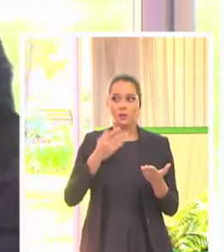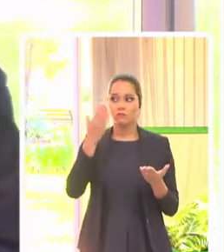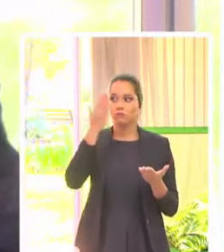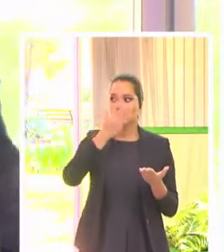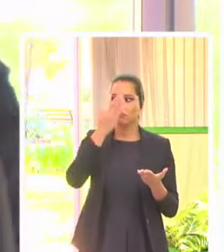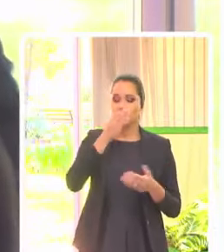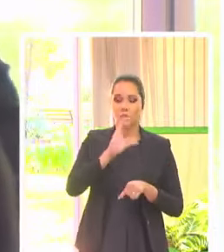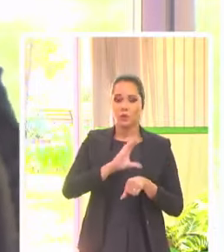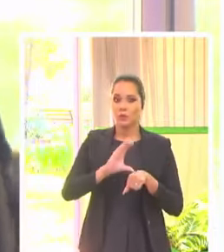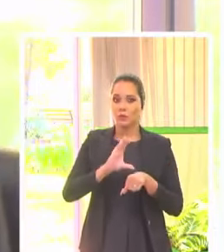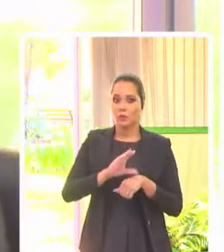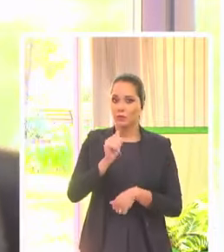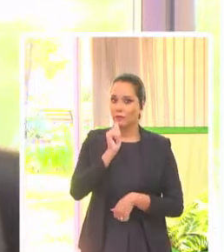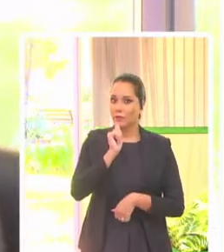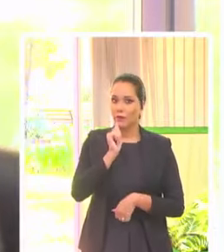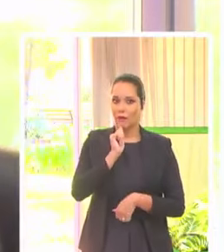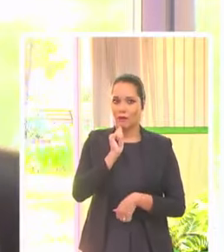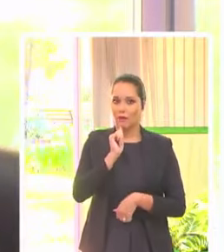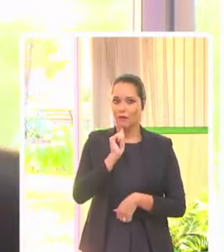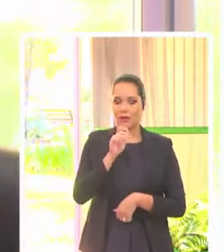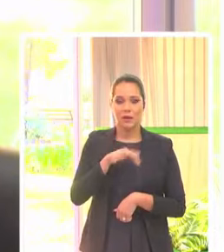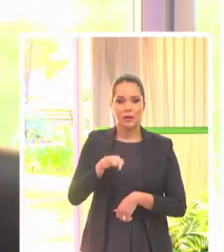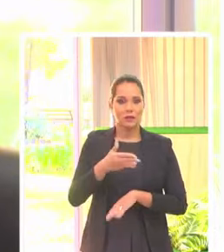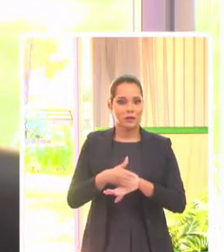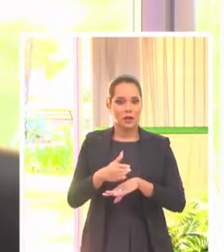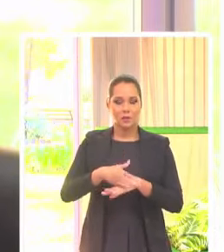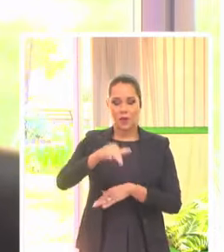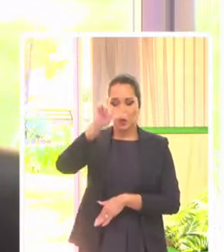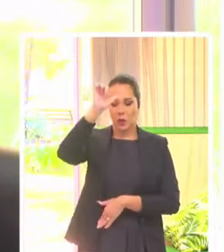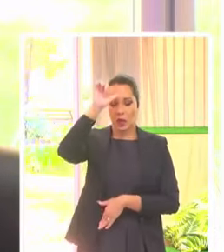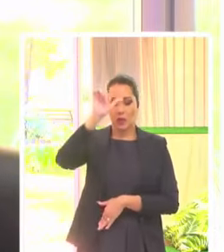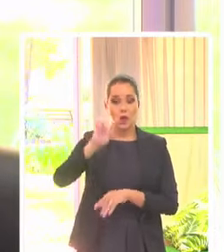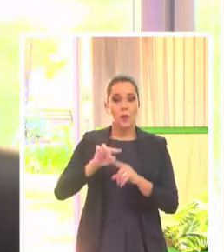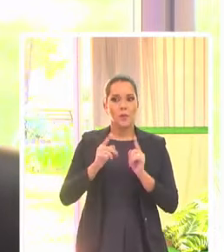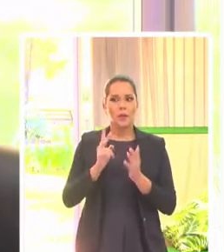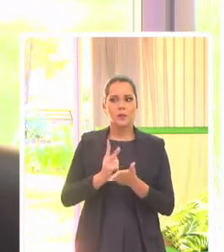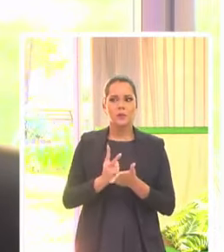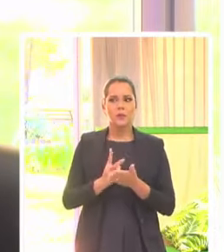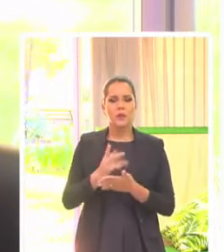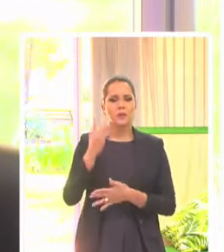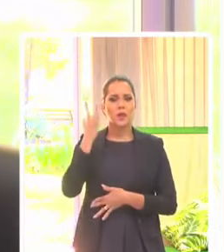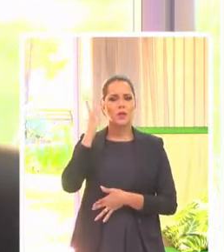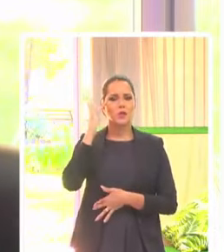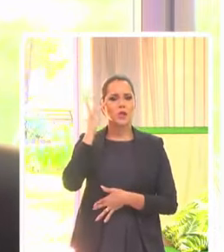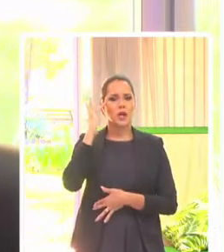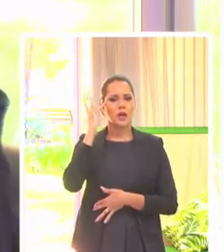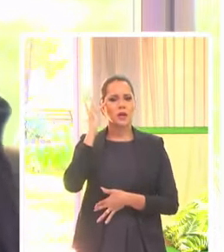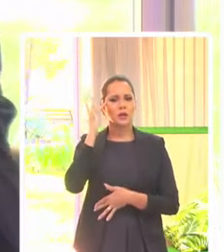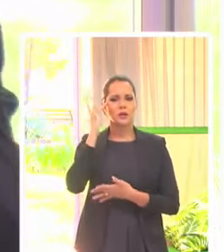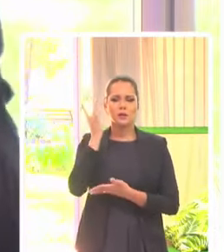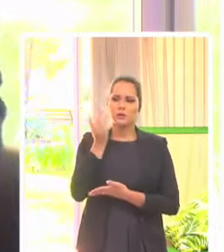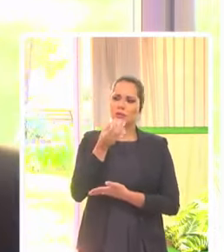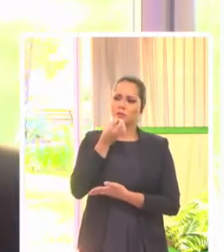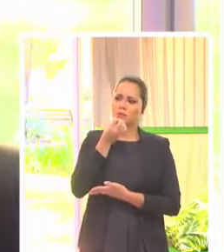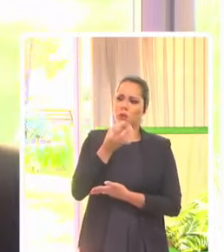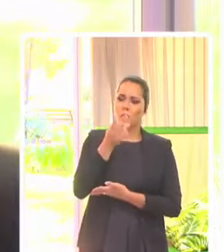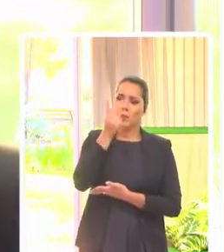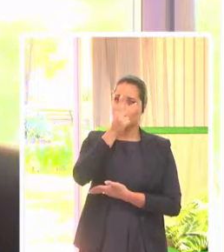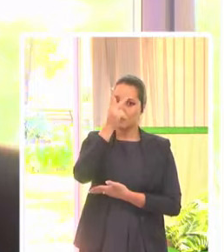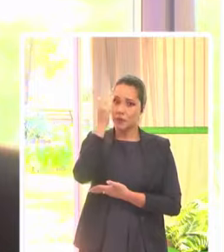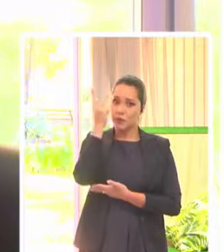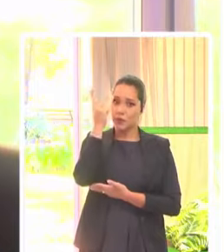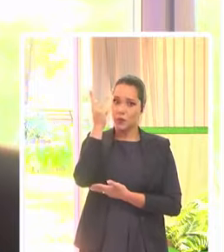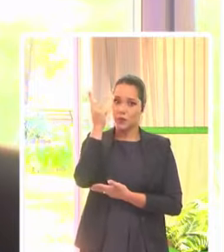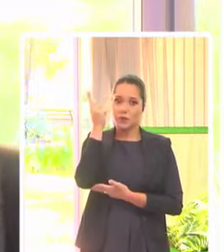Indian training service, but I always found it good for the people who are making the course, like me,